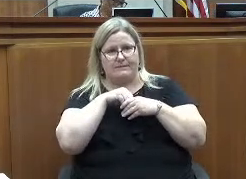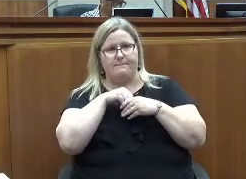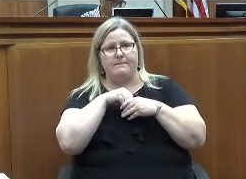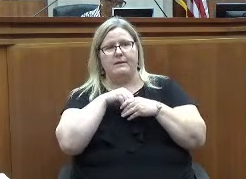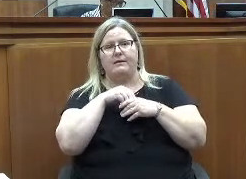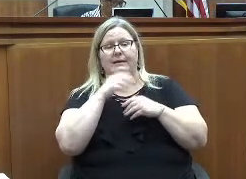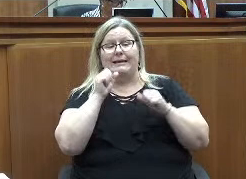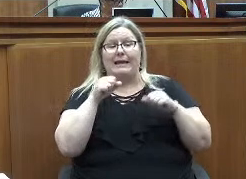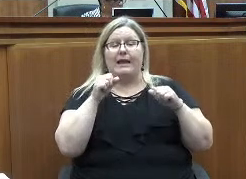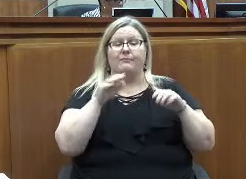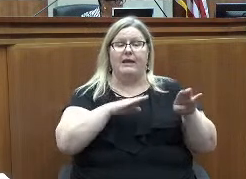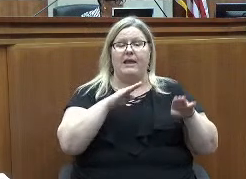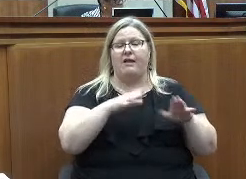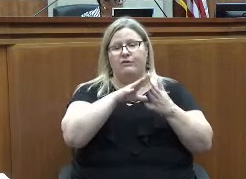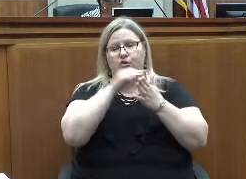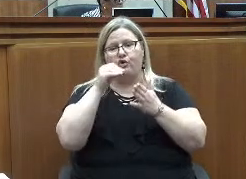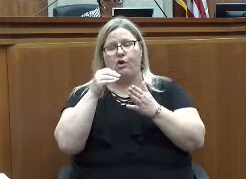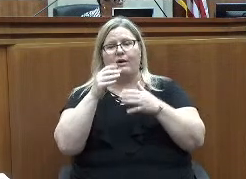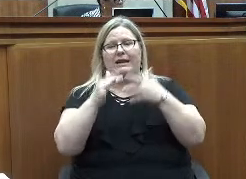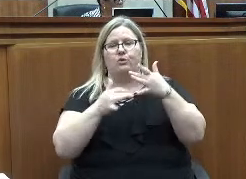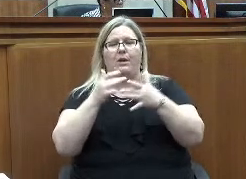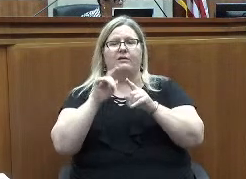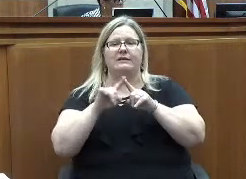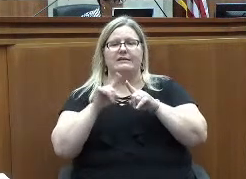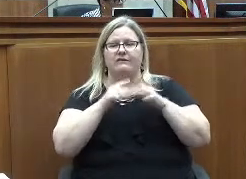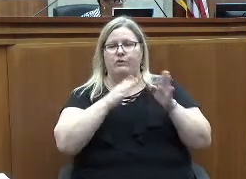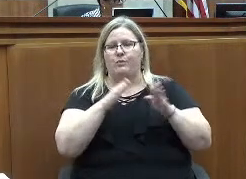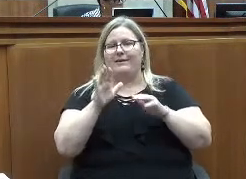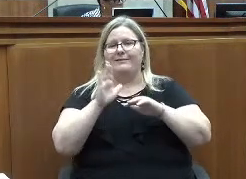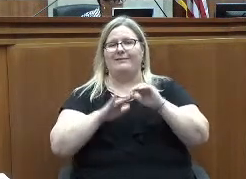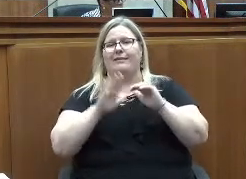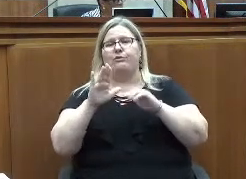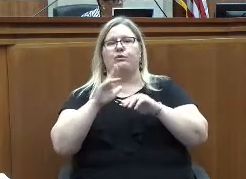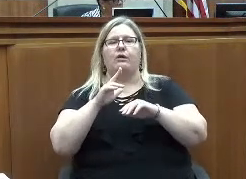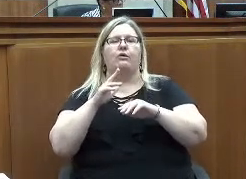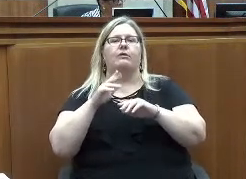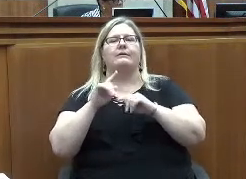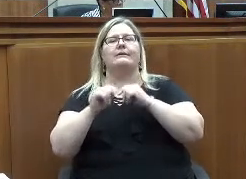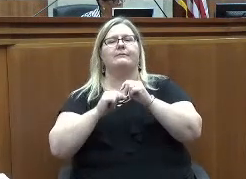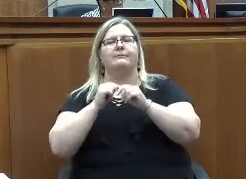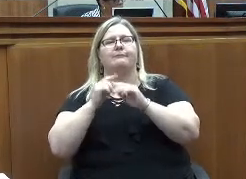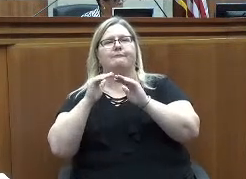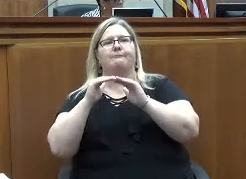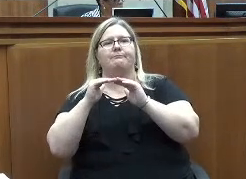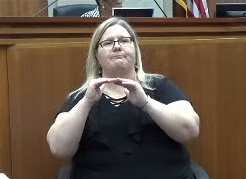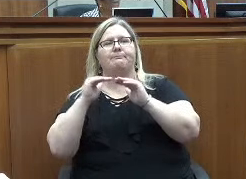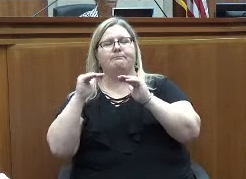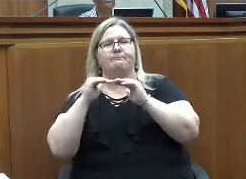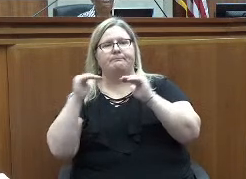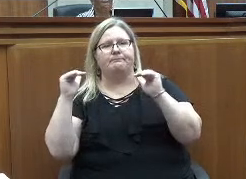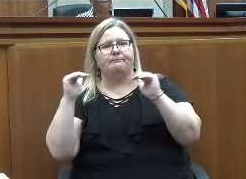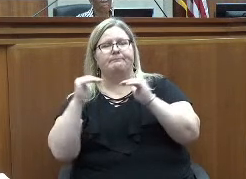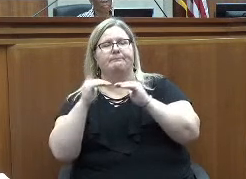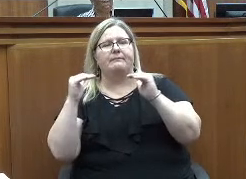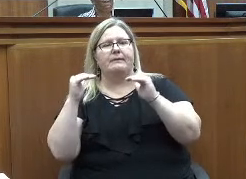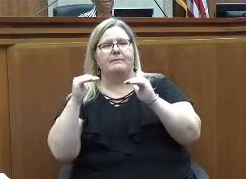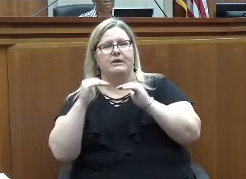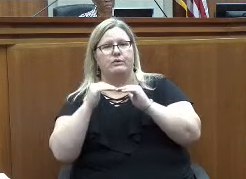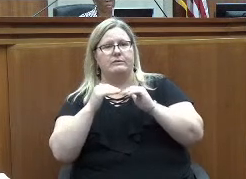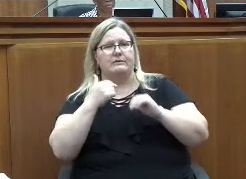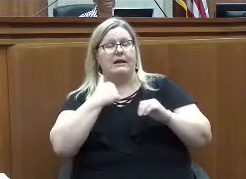learn, and interact in different ways than their neurotypical peers. I'm accompanied today by my